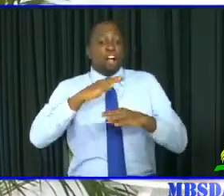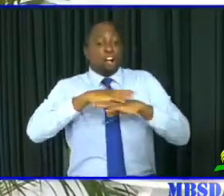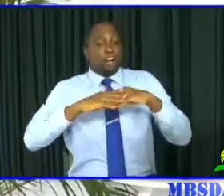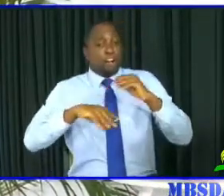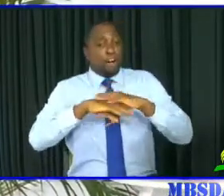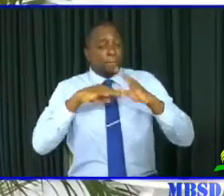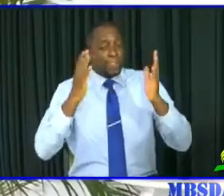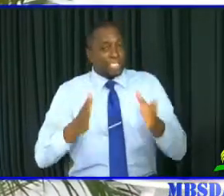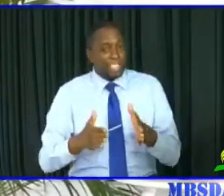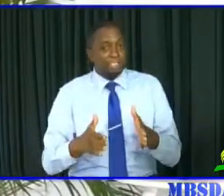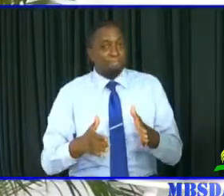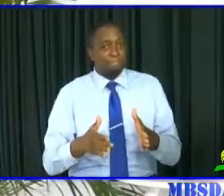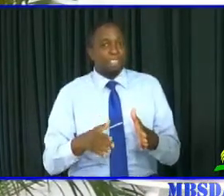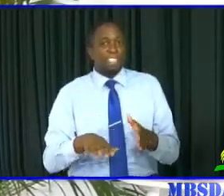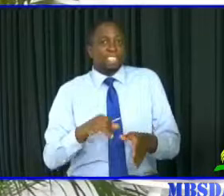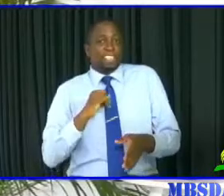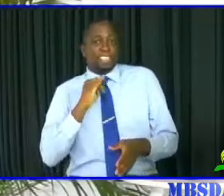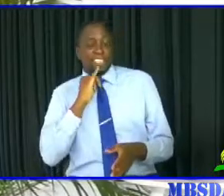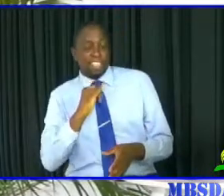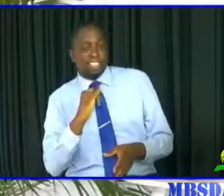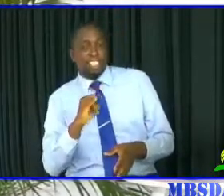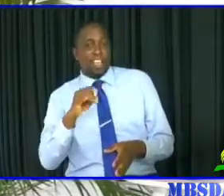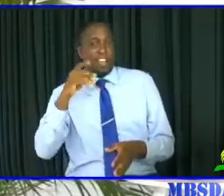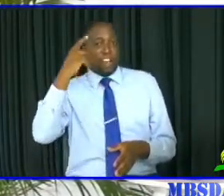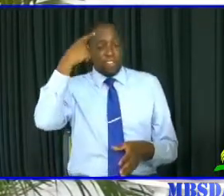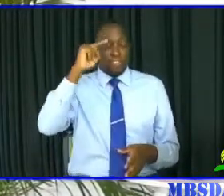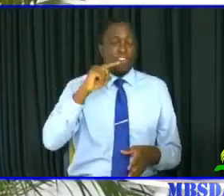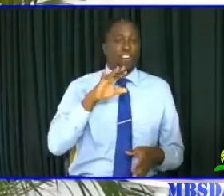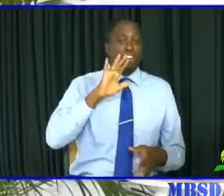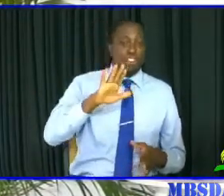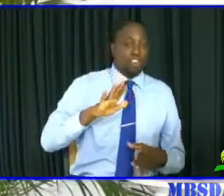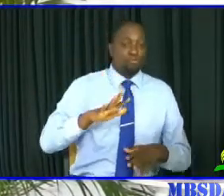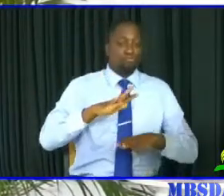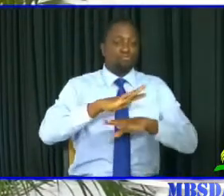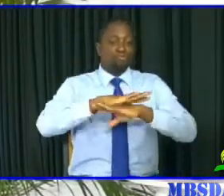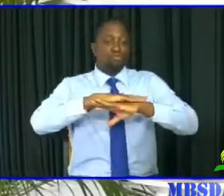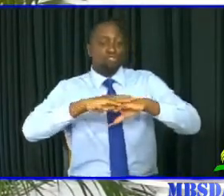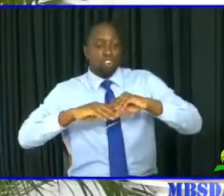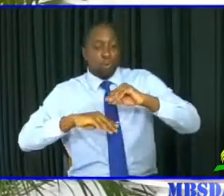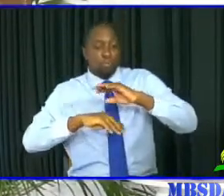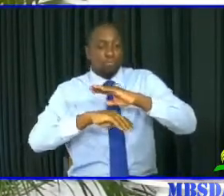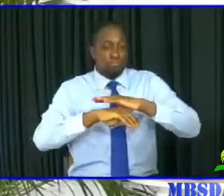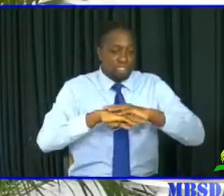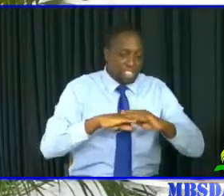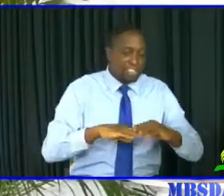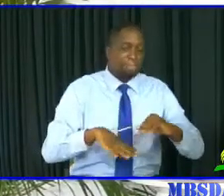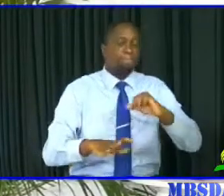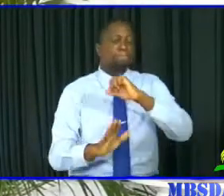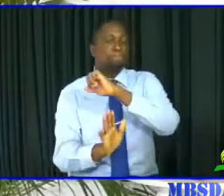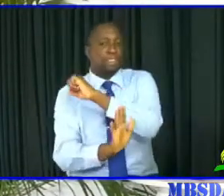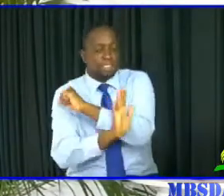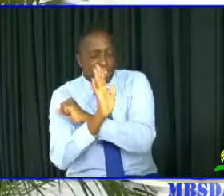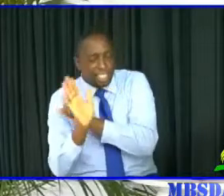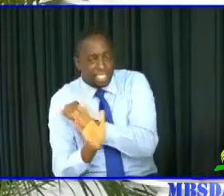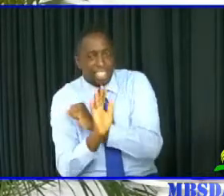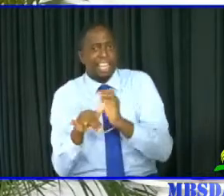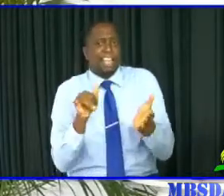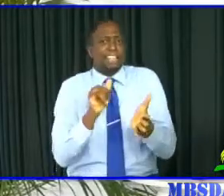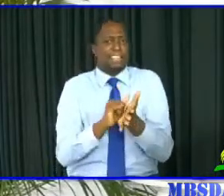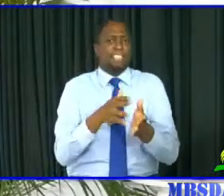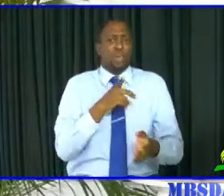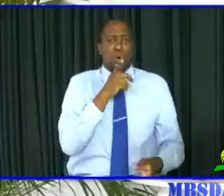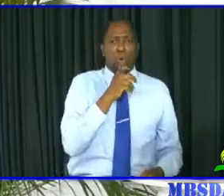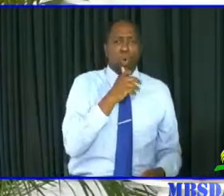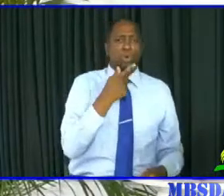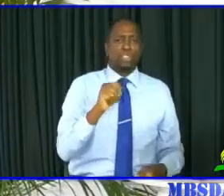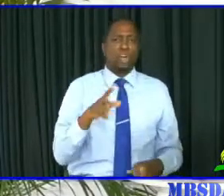helper, advocate, and comforter. That's who the Holy Spirit is tonight. So